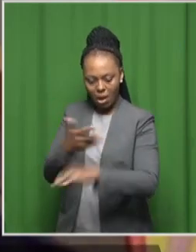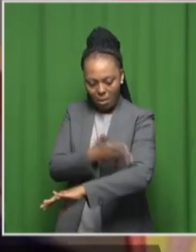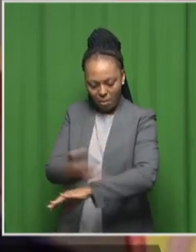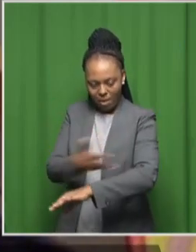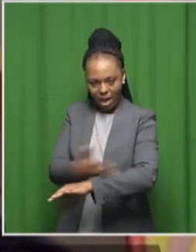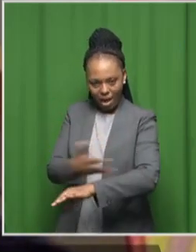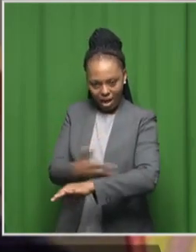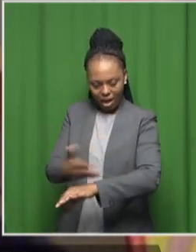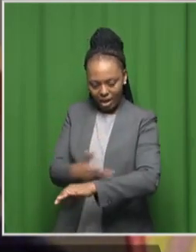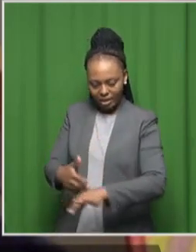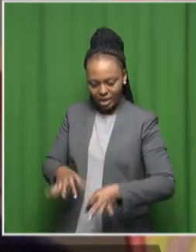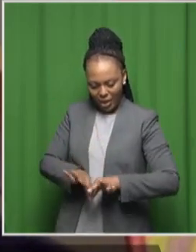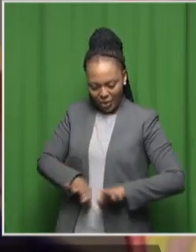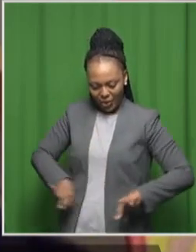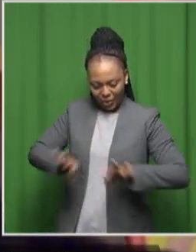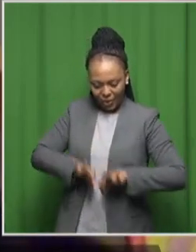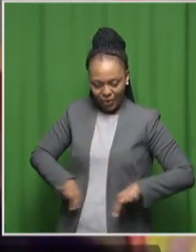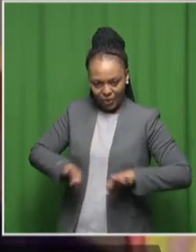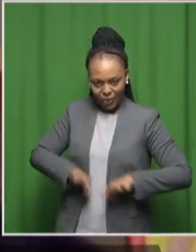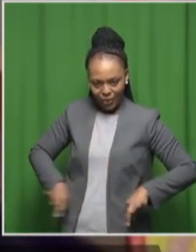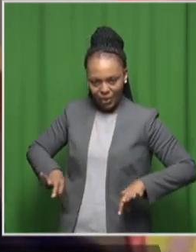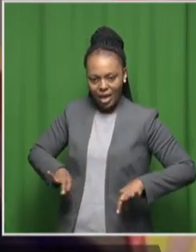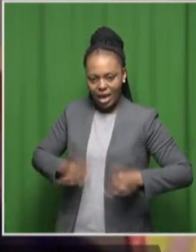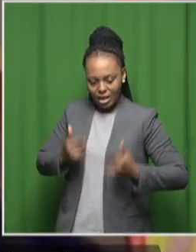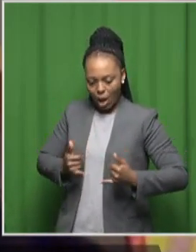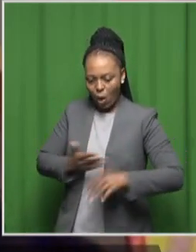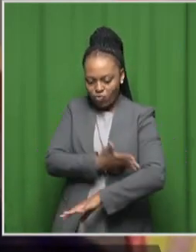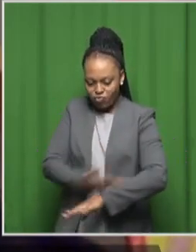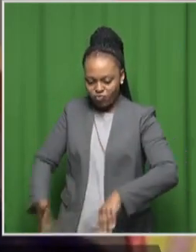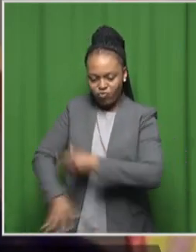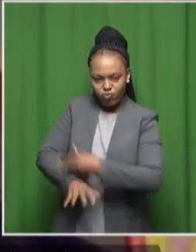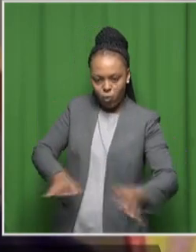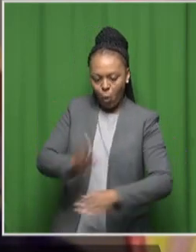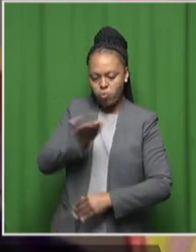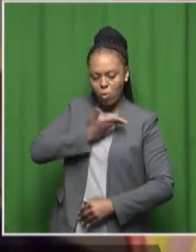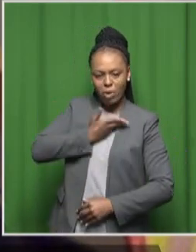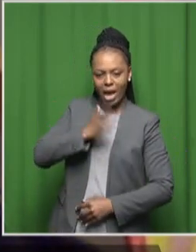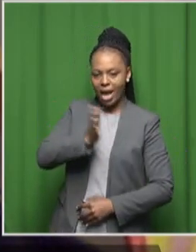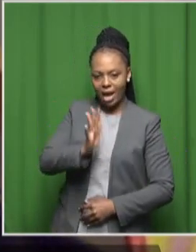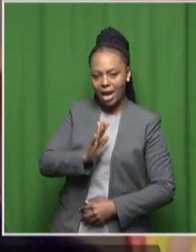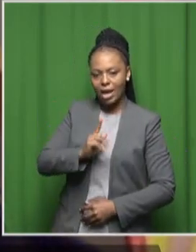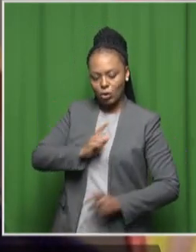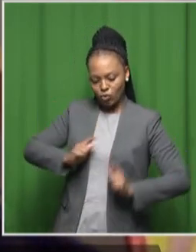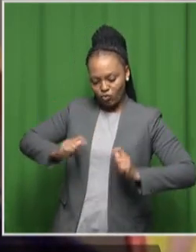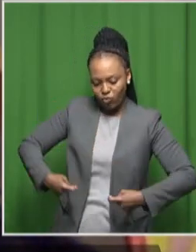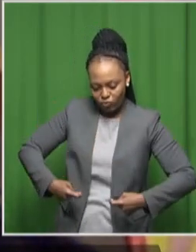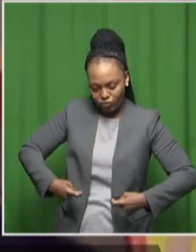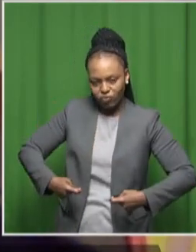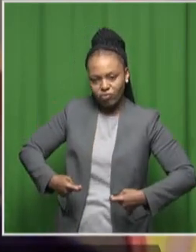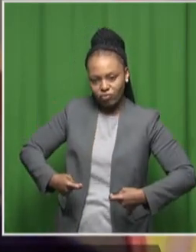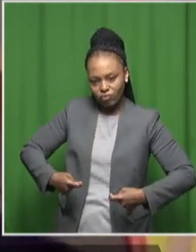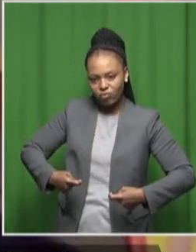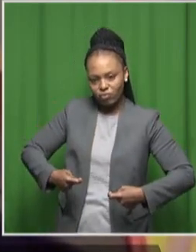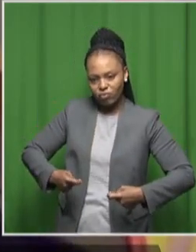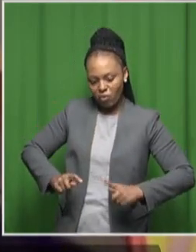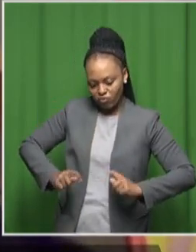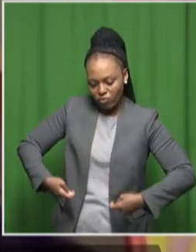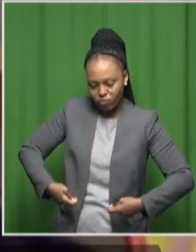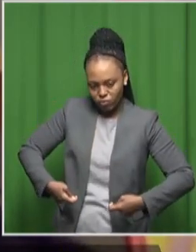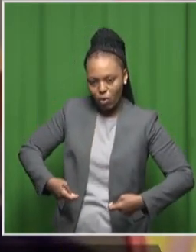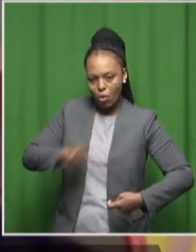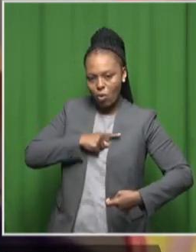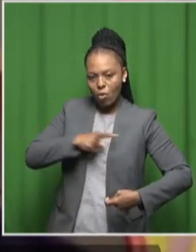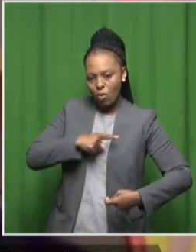uterus and allow it to contract. And this saves women's lives, and this also enables them to have children at a